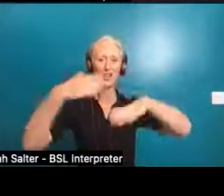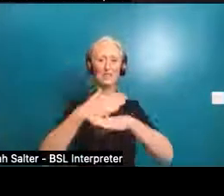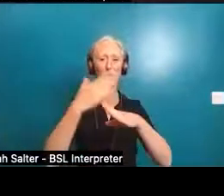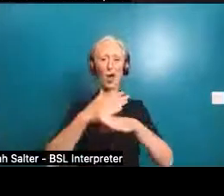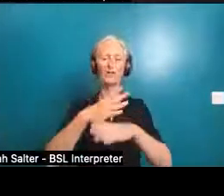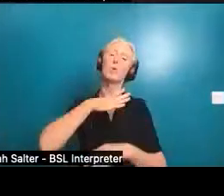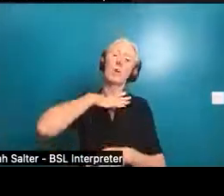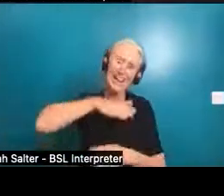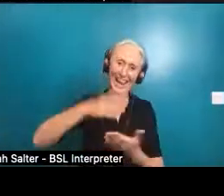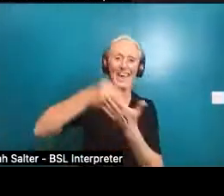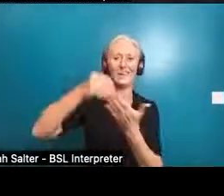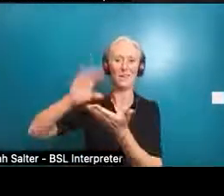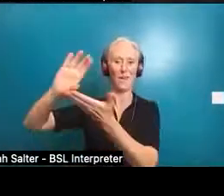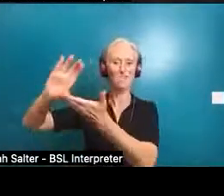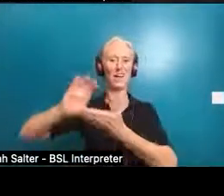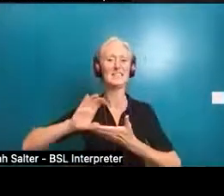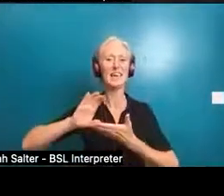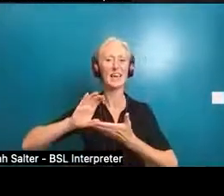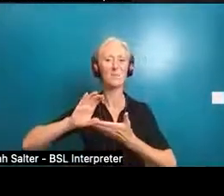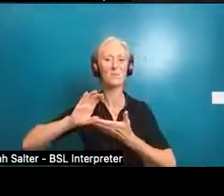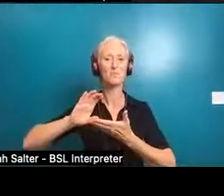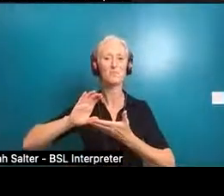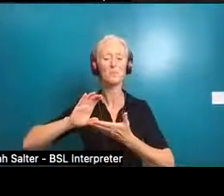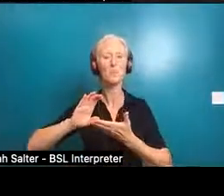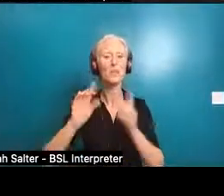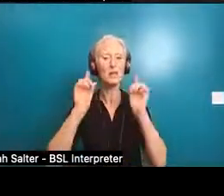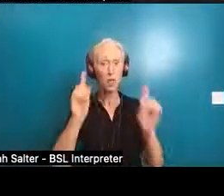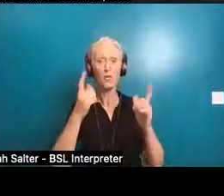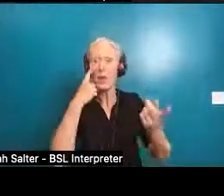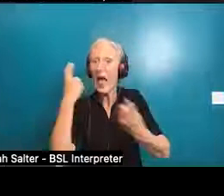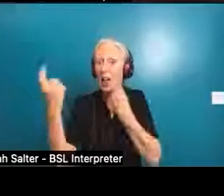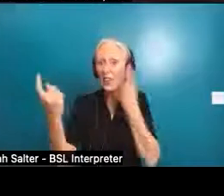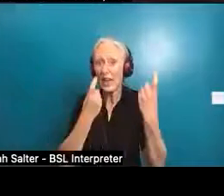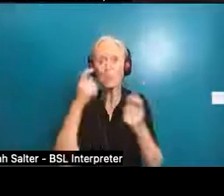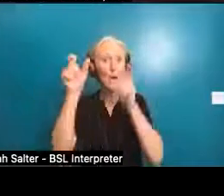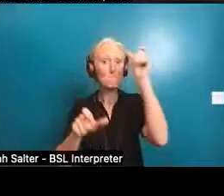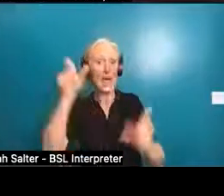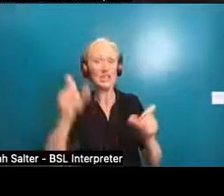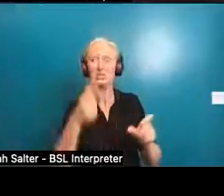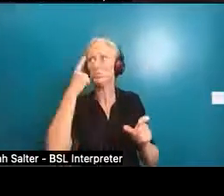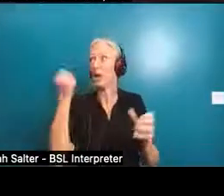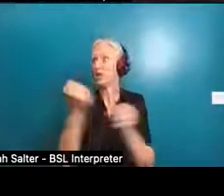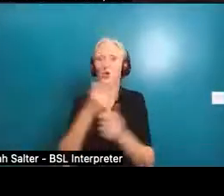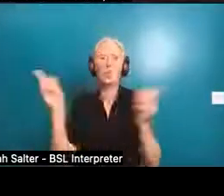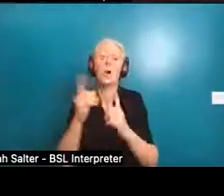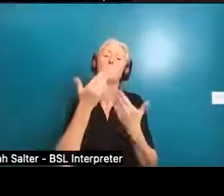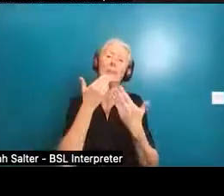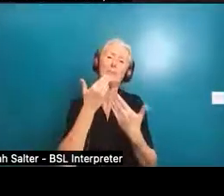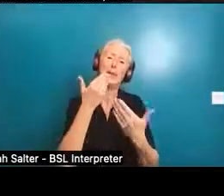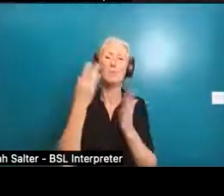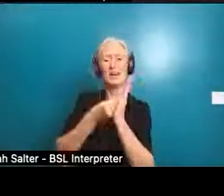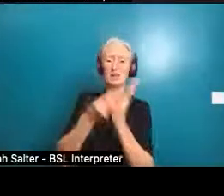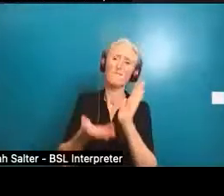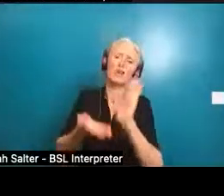So, you'll hear at the end, at some stage, what can patients do? Please fundraise, because we do need your help. Otherwise, this work will